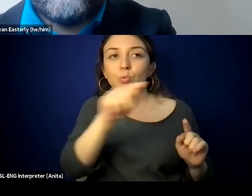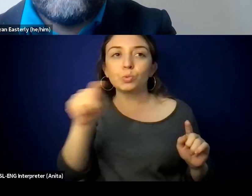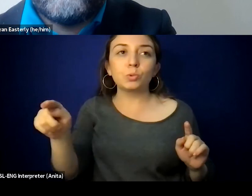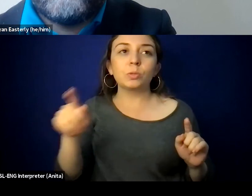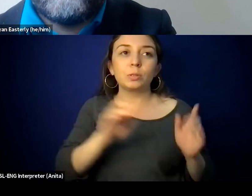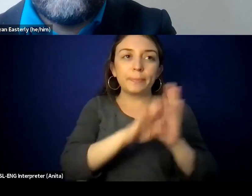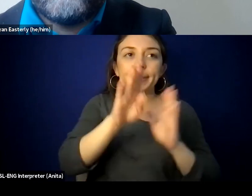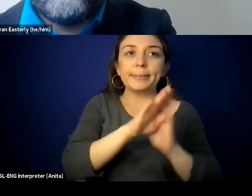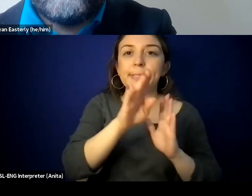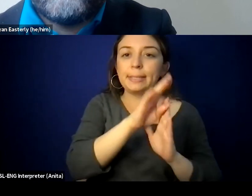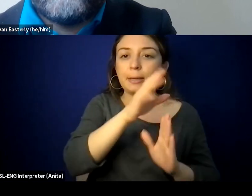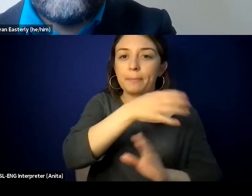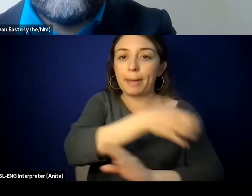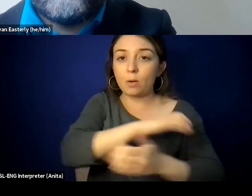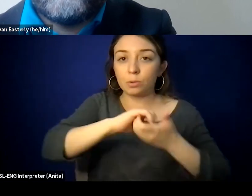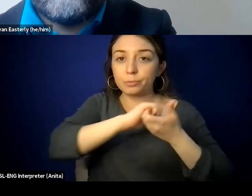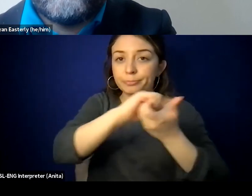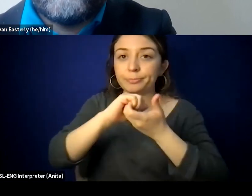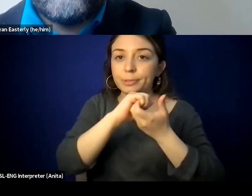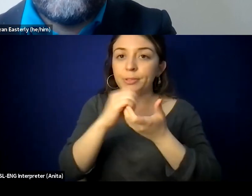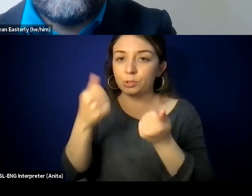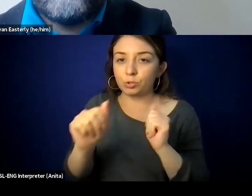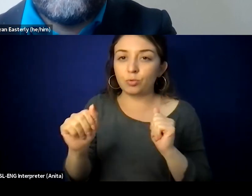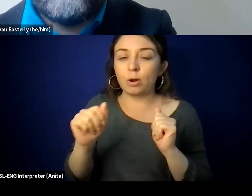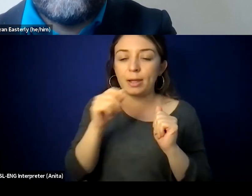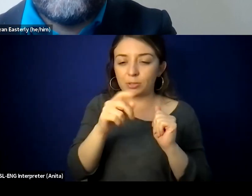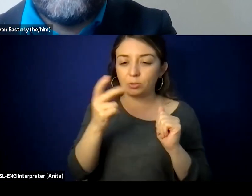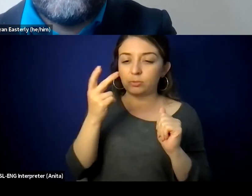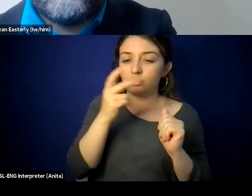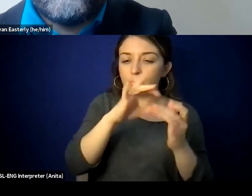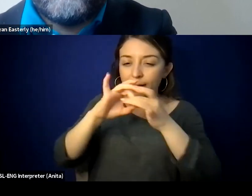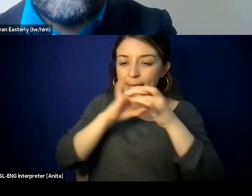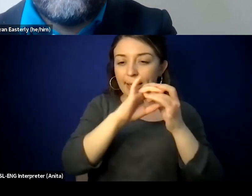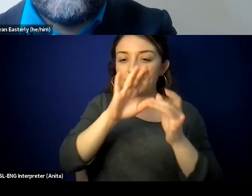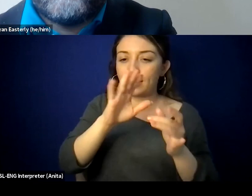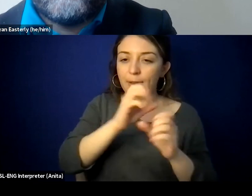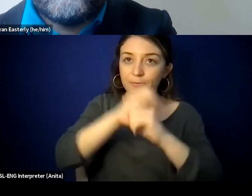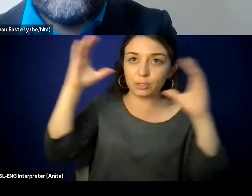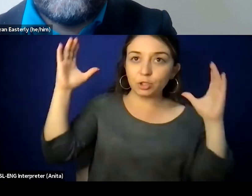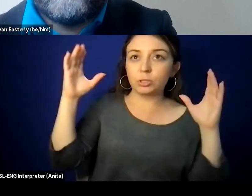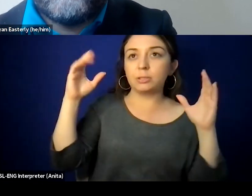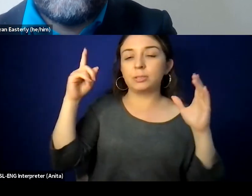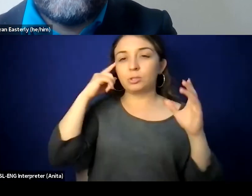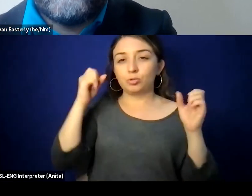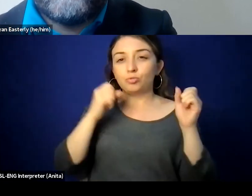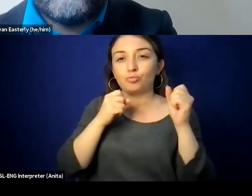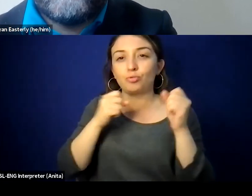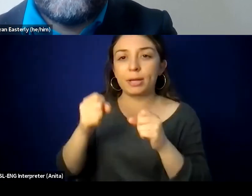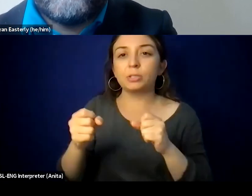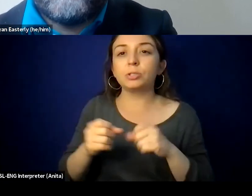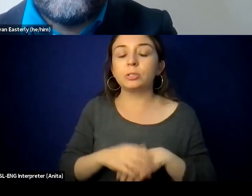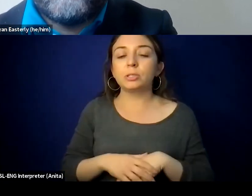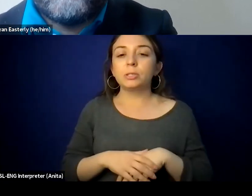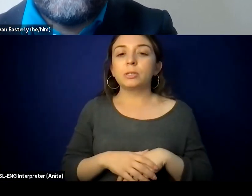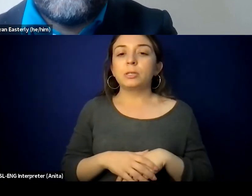building power together by aligning around vision and strategy and